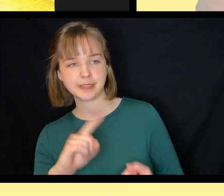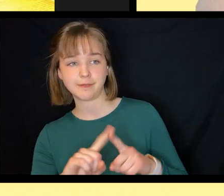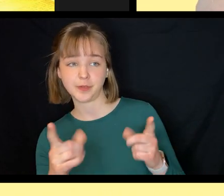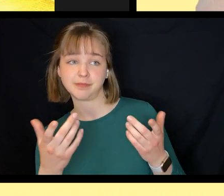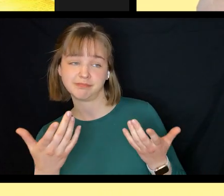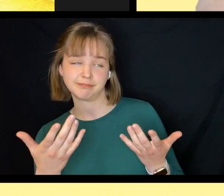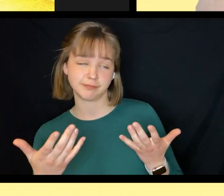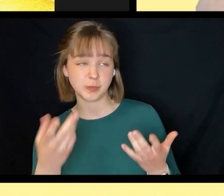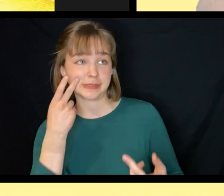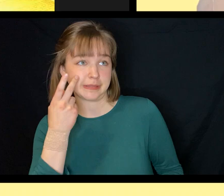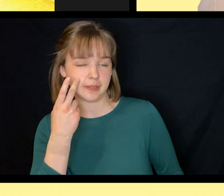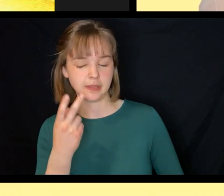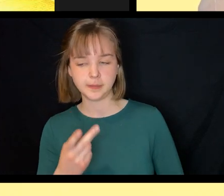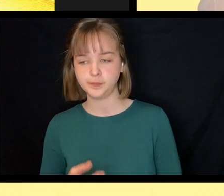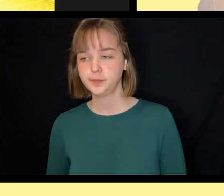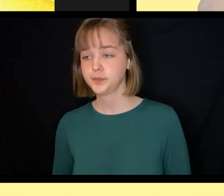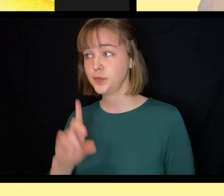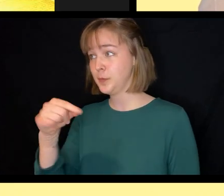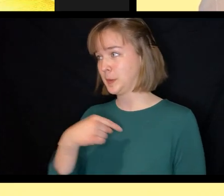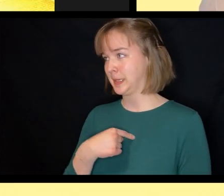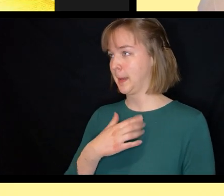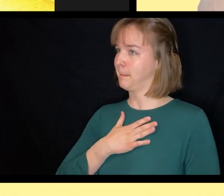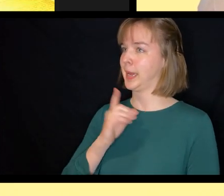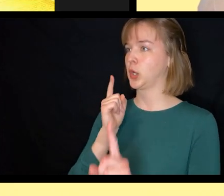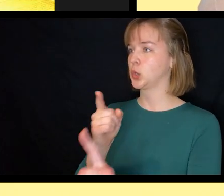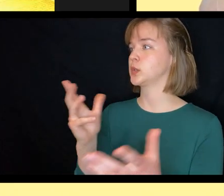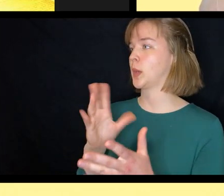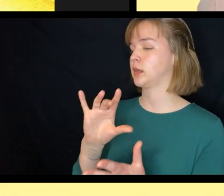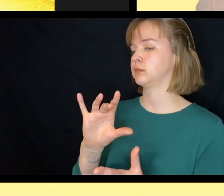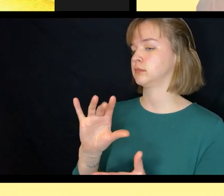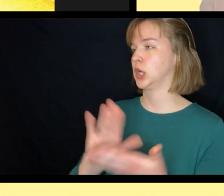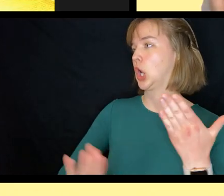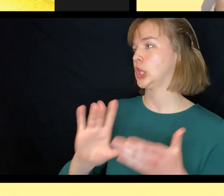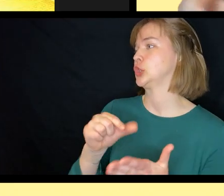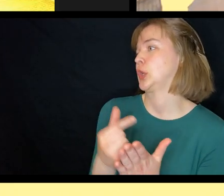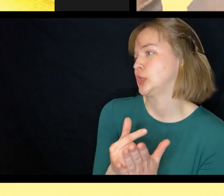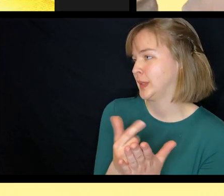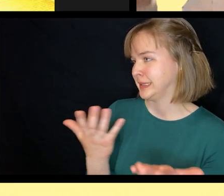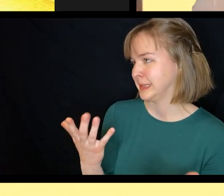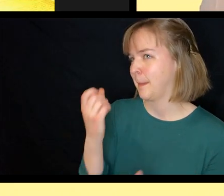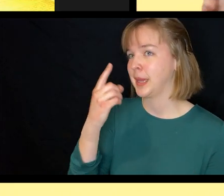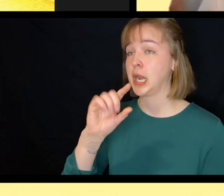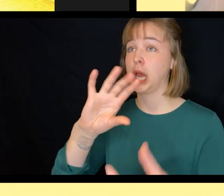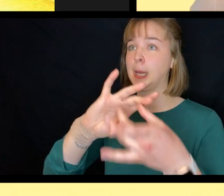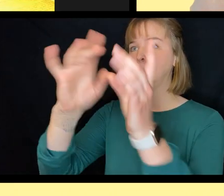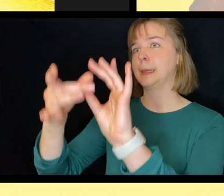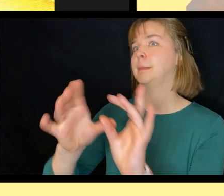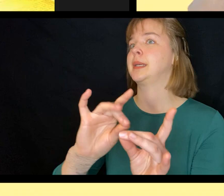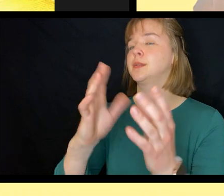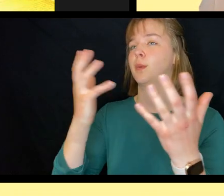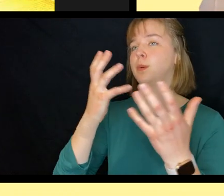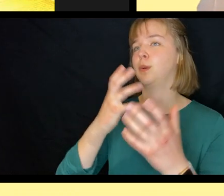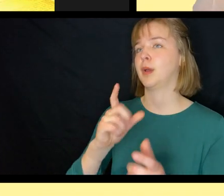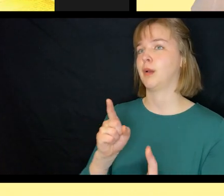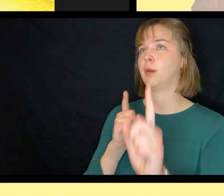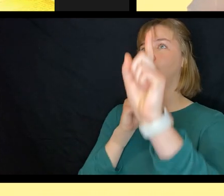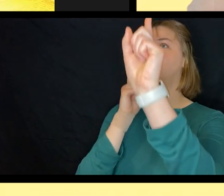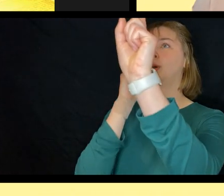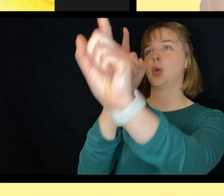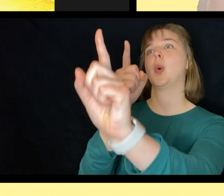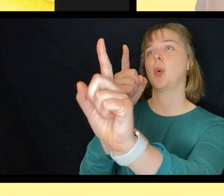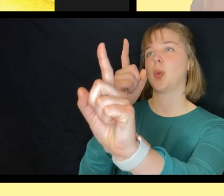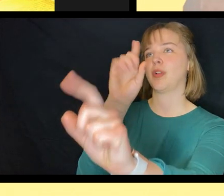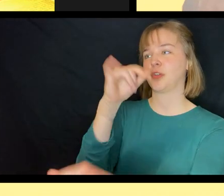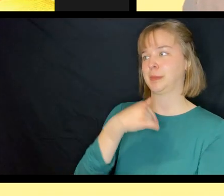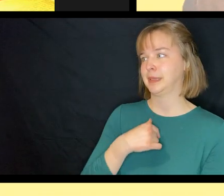think my goal has been to graduate from college. I can't imagine what the goal would be. Go into the Olympics or go into the